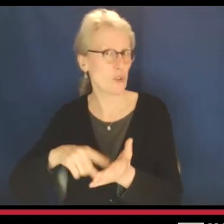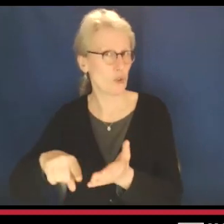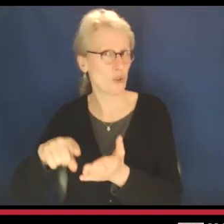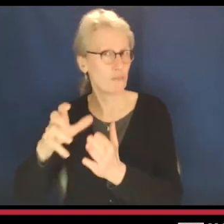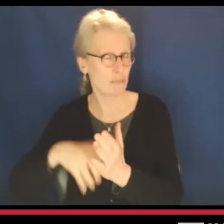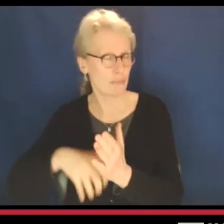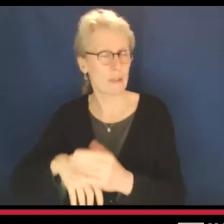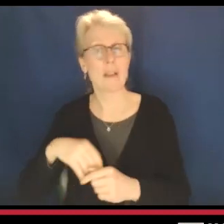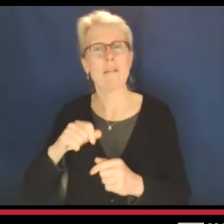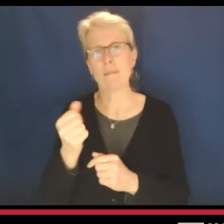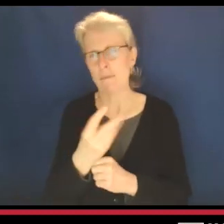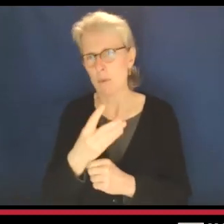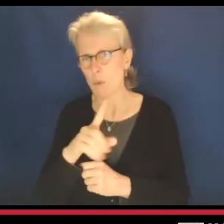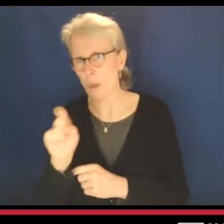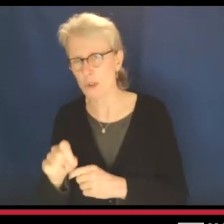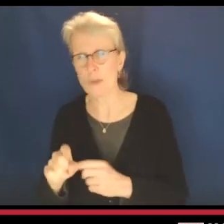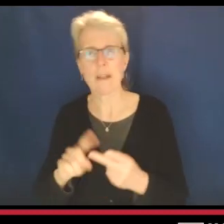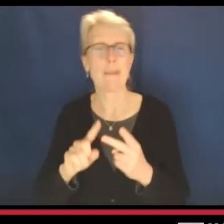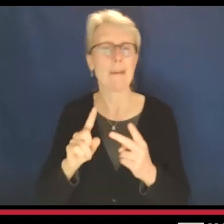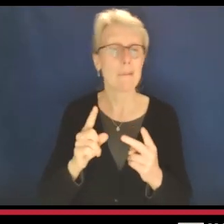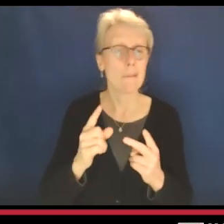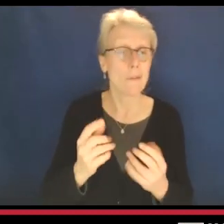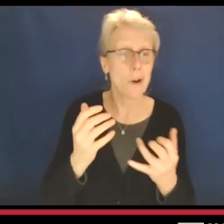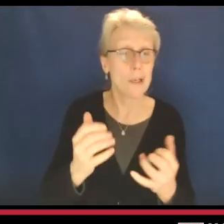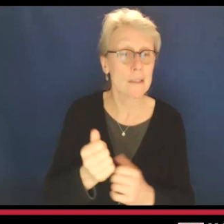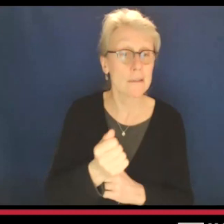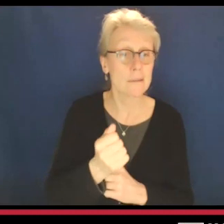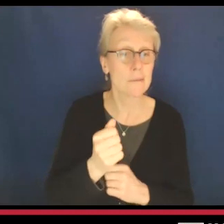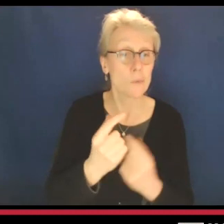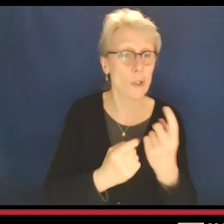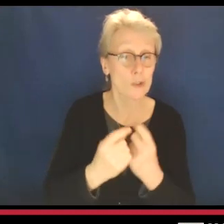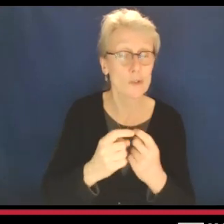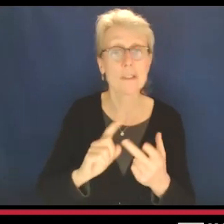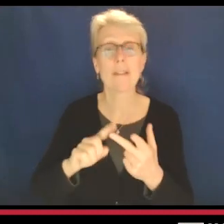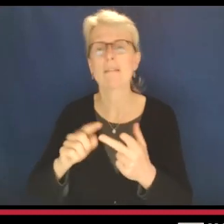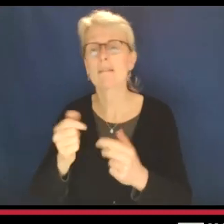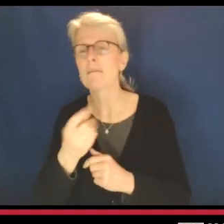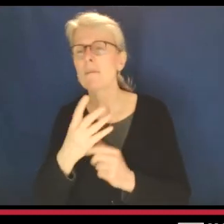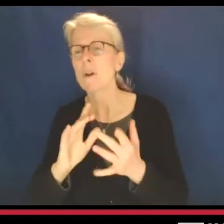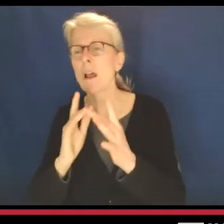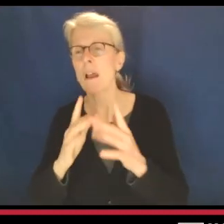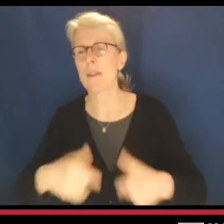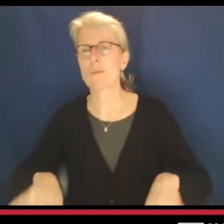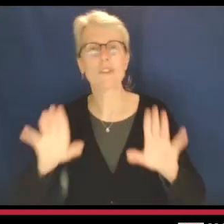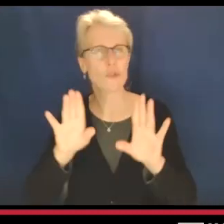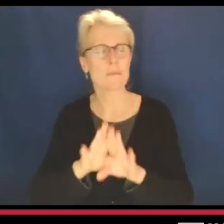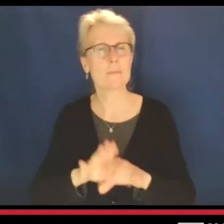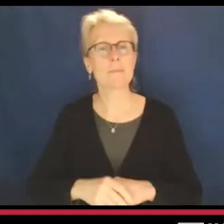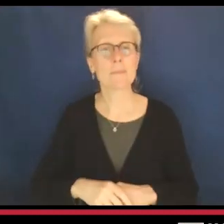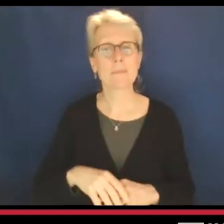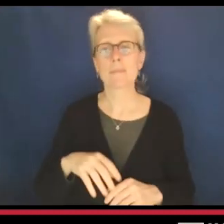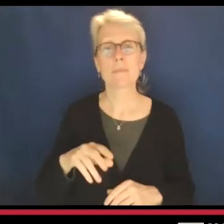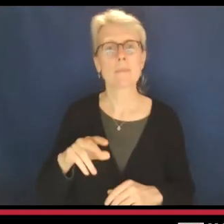and then a couple questions online, and then we'll wrap up. I had one question that came sort of the same theme from